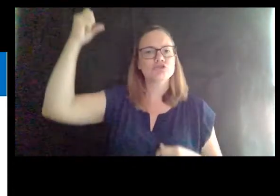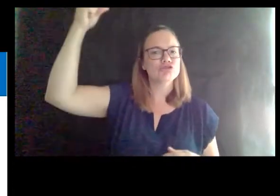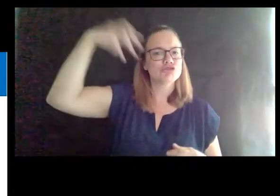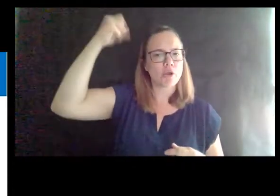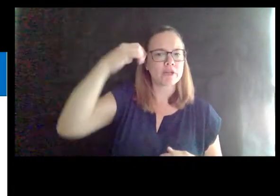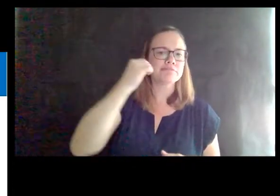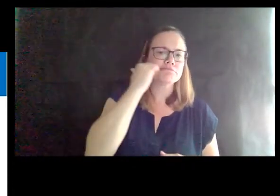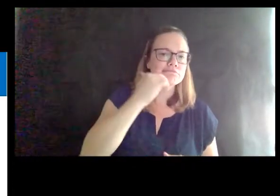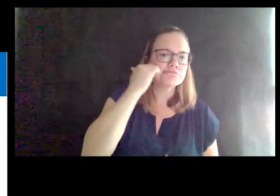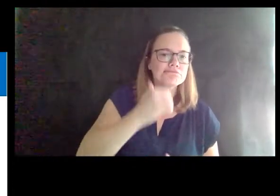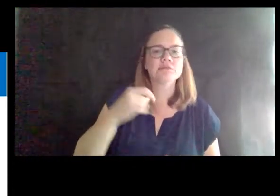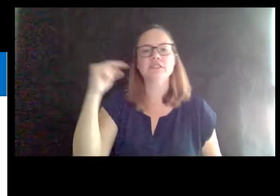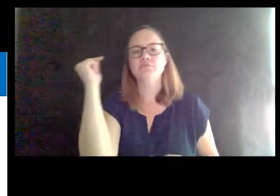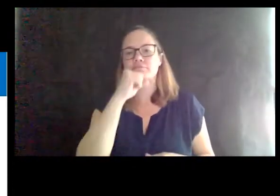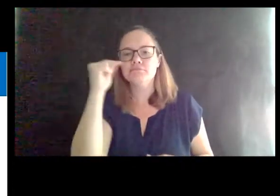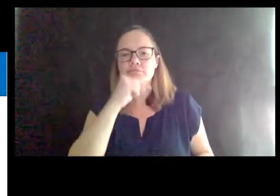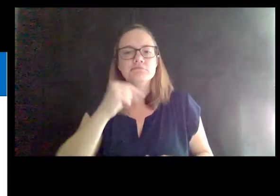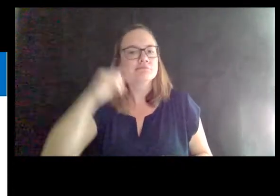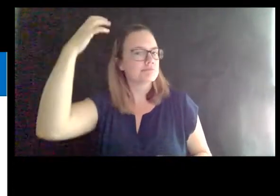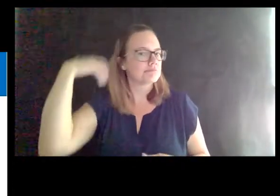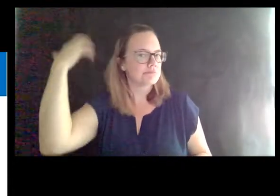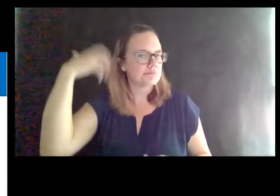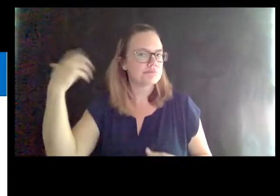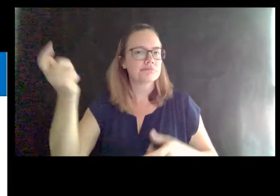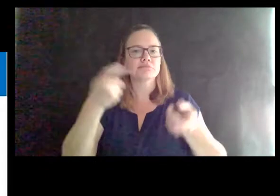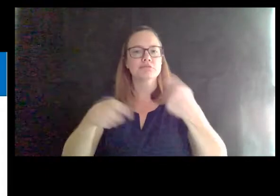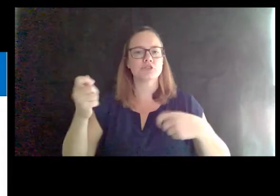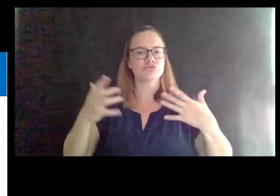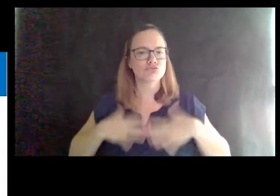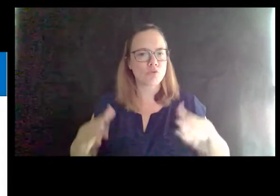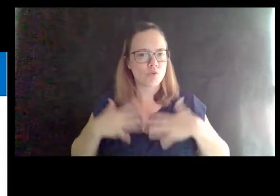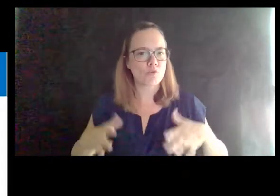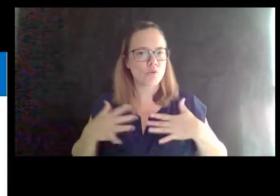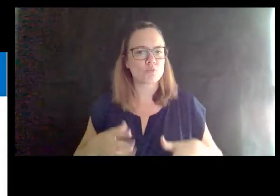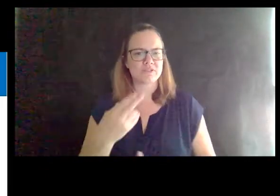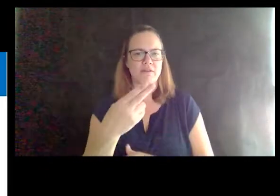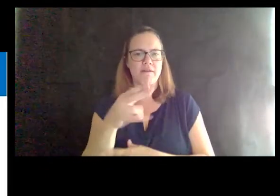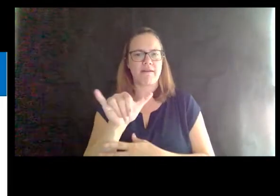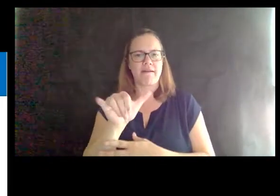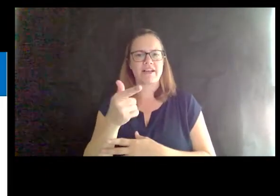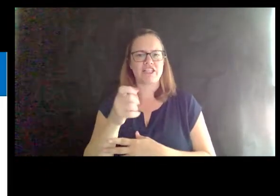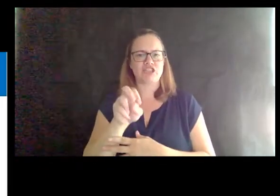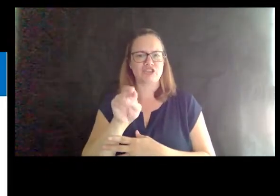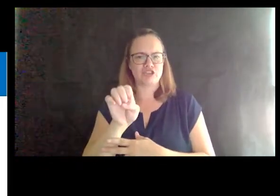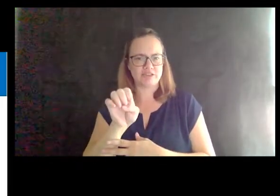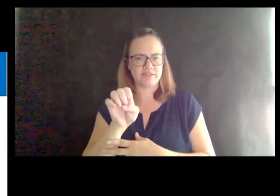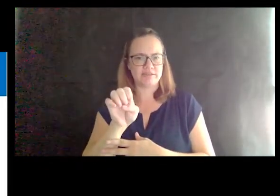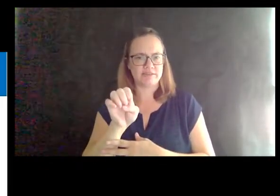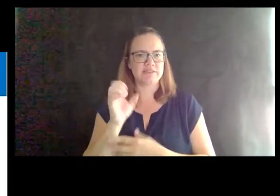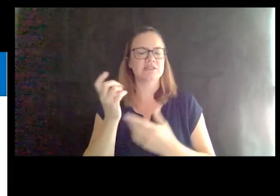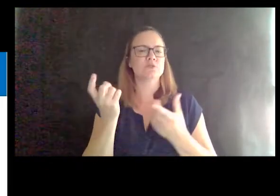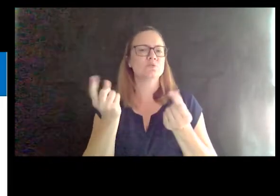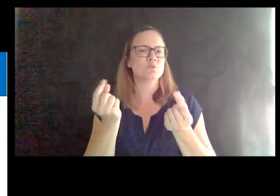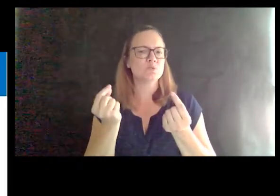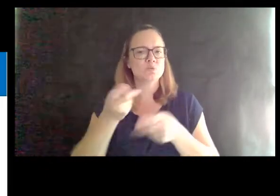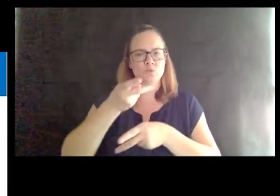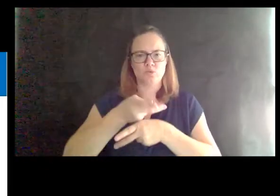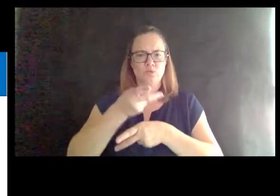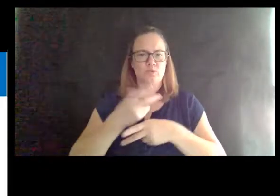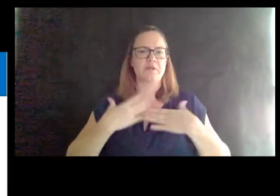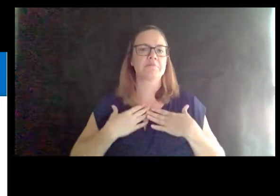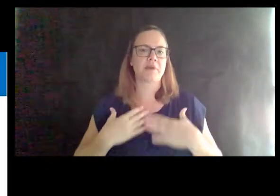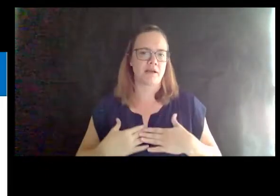daily, brushing our teeth, combing our hair, changing our clothes. So things that we do to take care of our